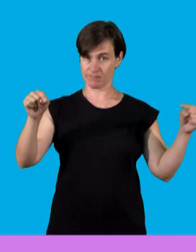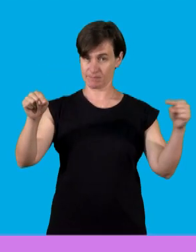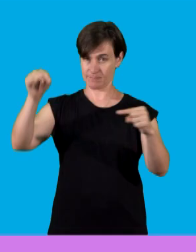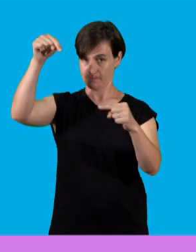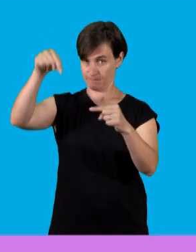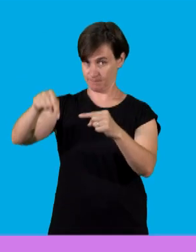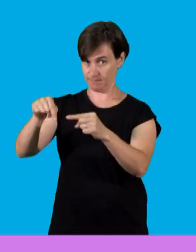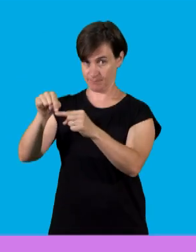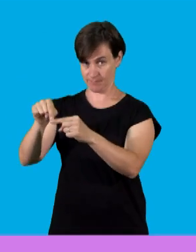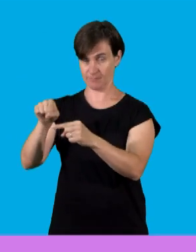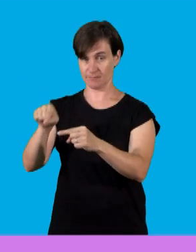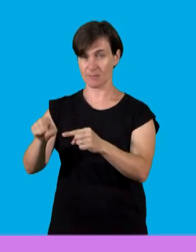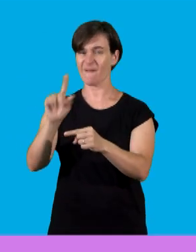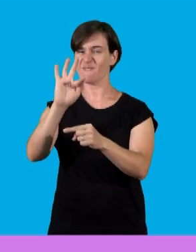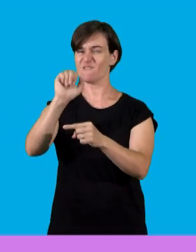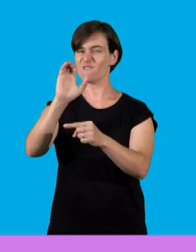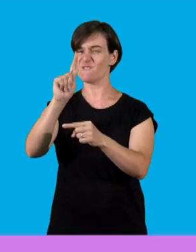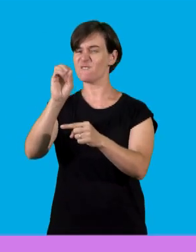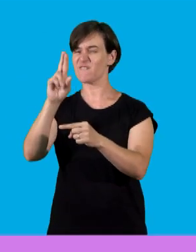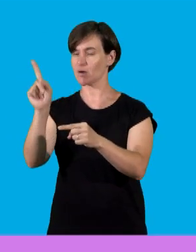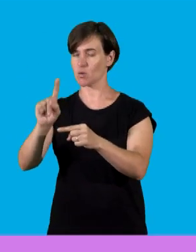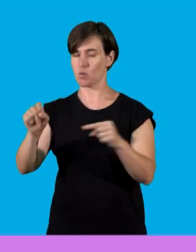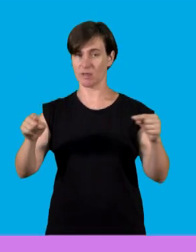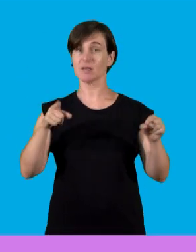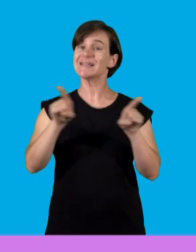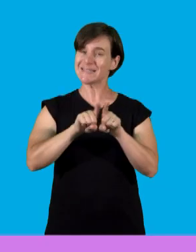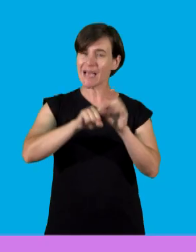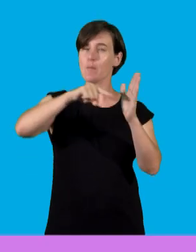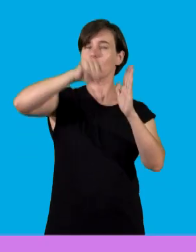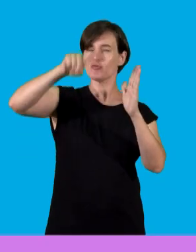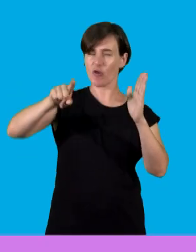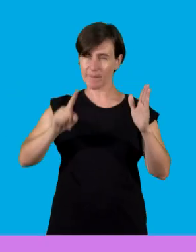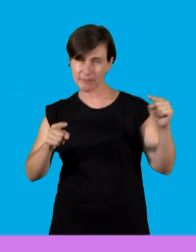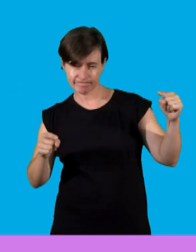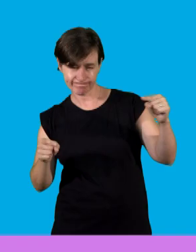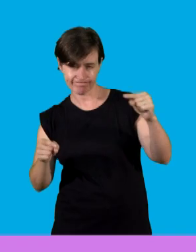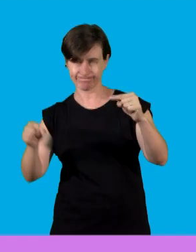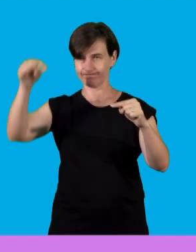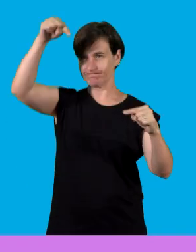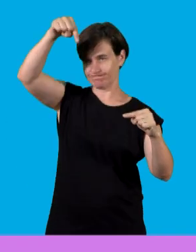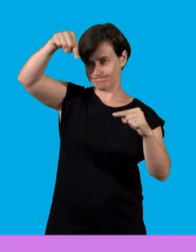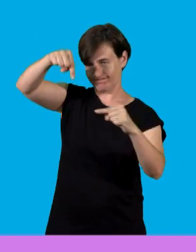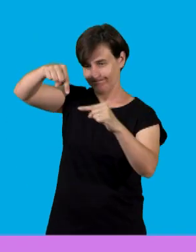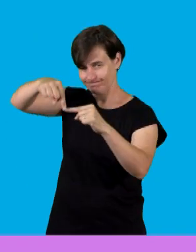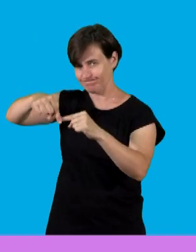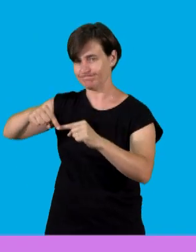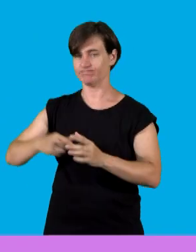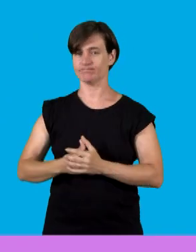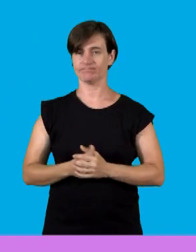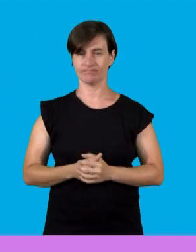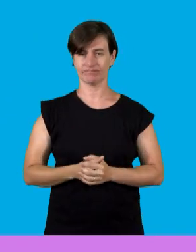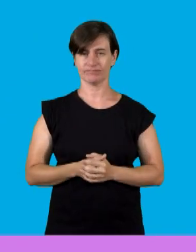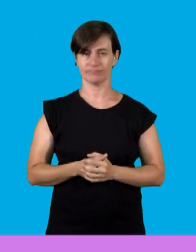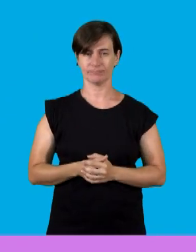so now I need to find that factor, okay? And it works like a graph where the two meet, where they intersect. So I'll go here,